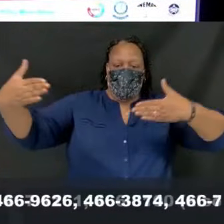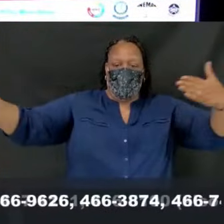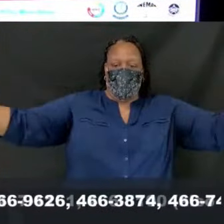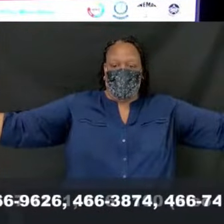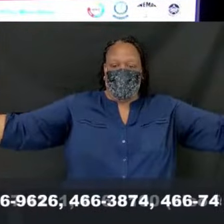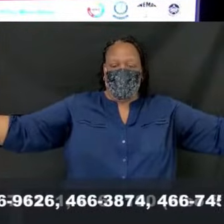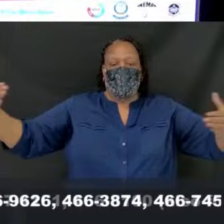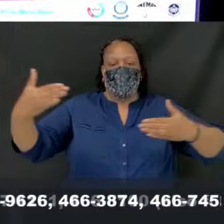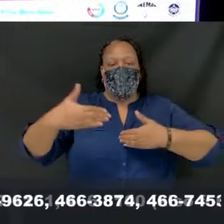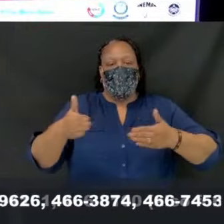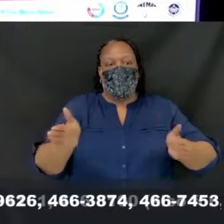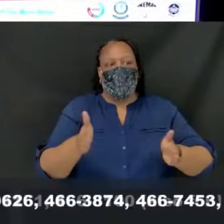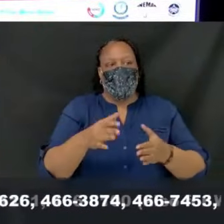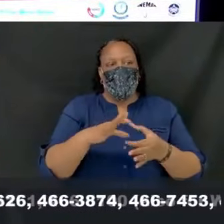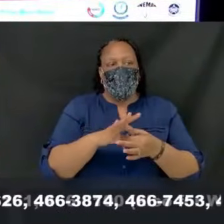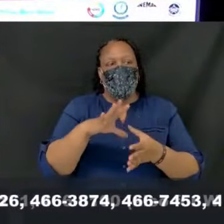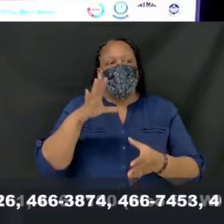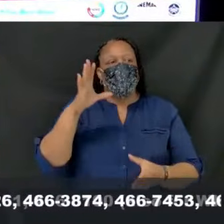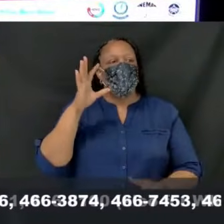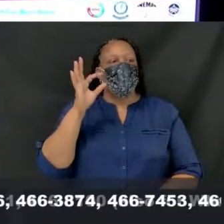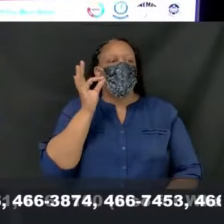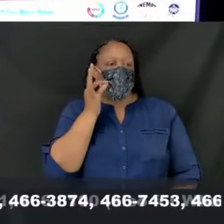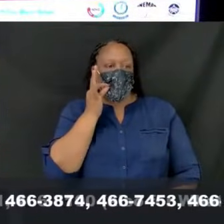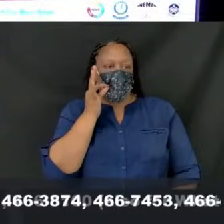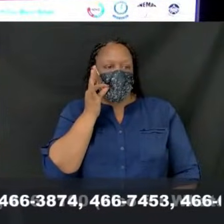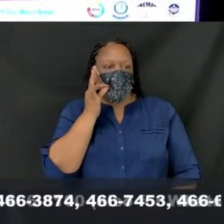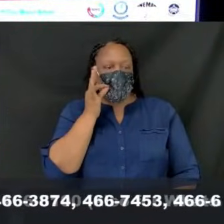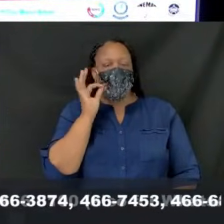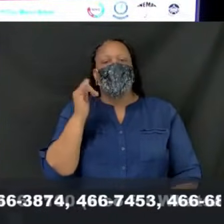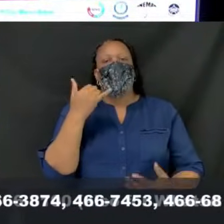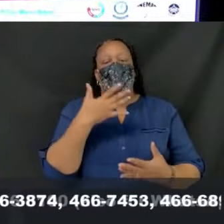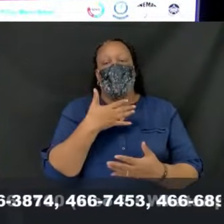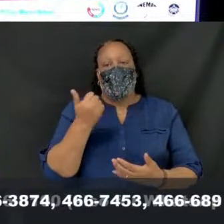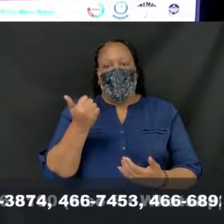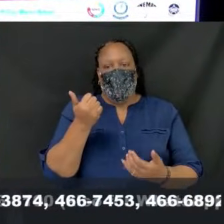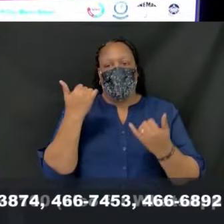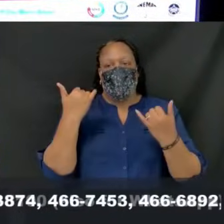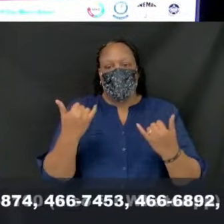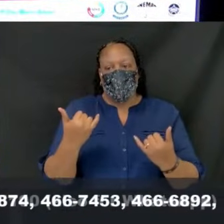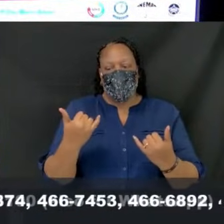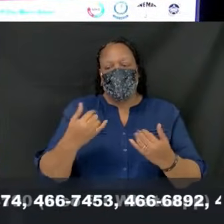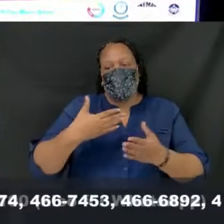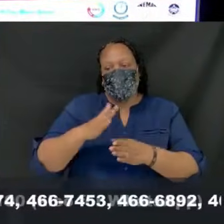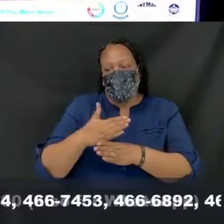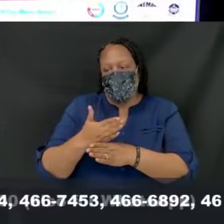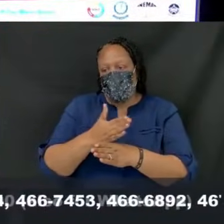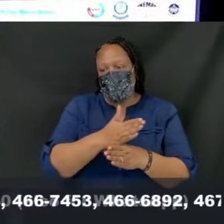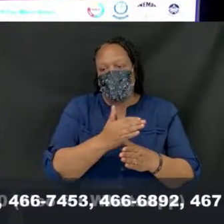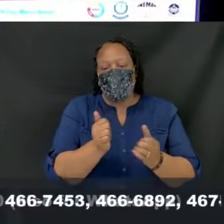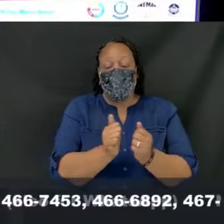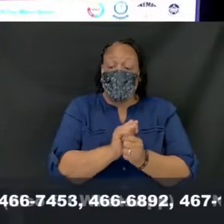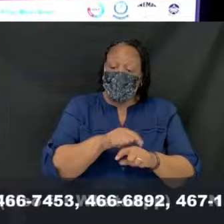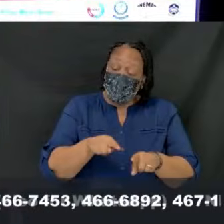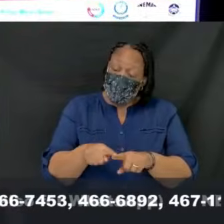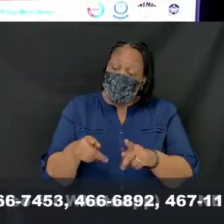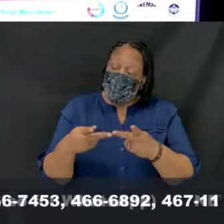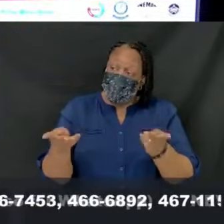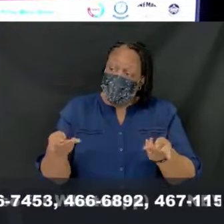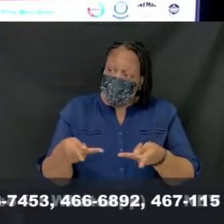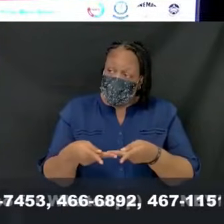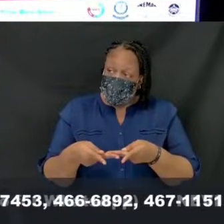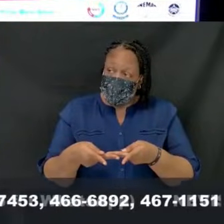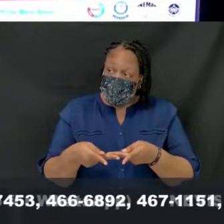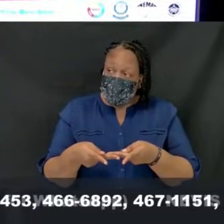to critical departments, agencies, and partners here in St. Kitts. As of today, we would